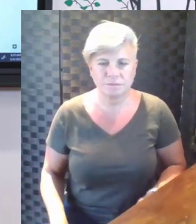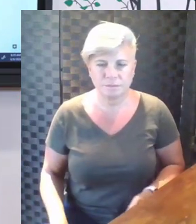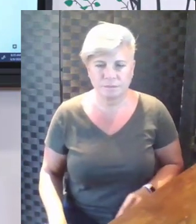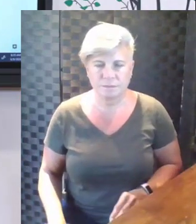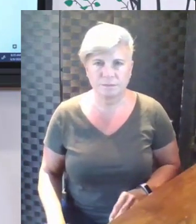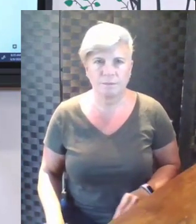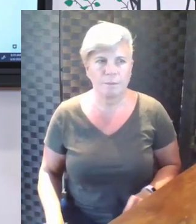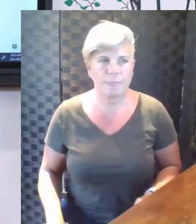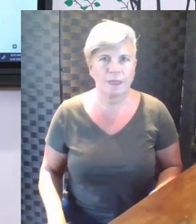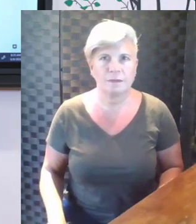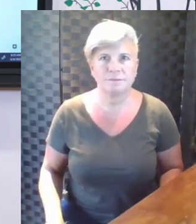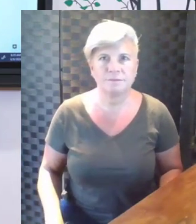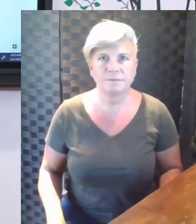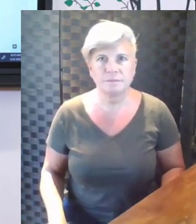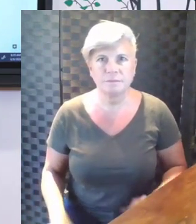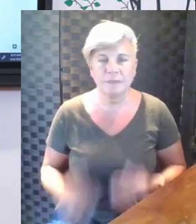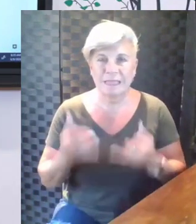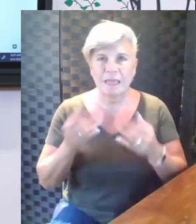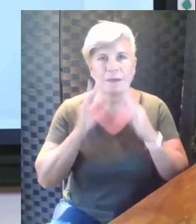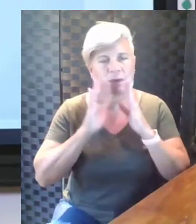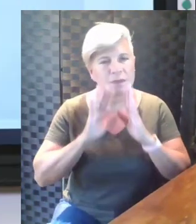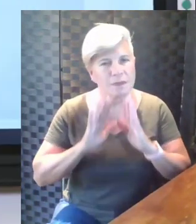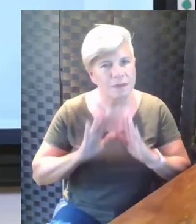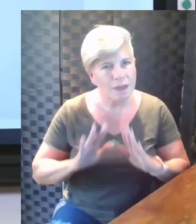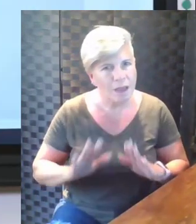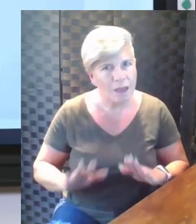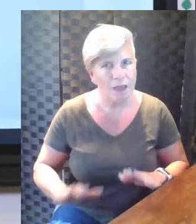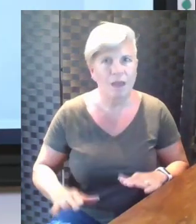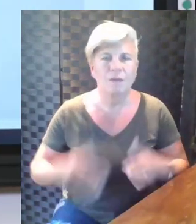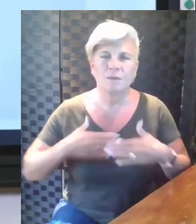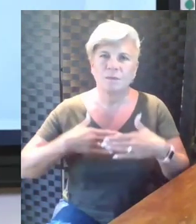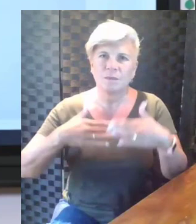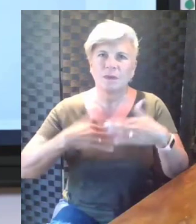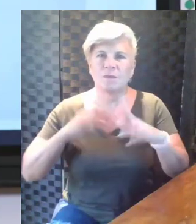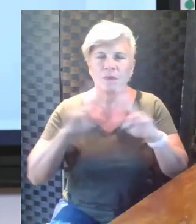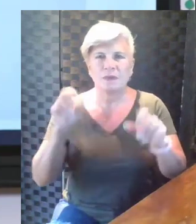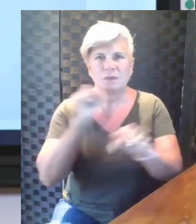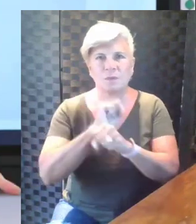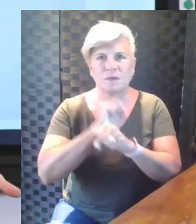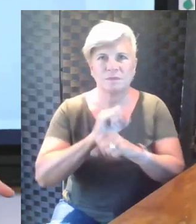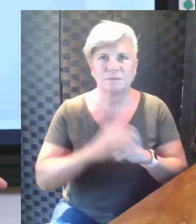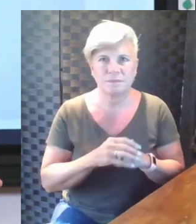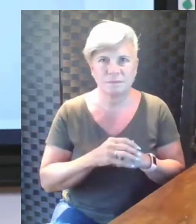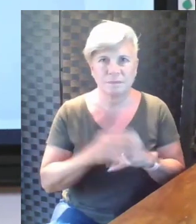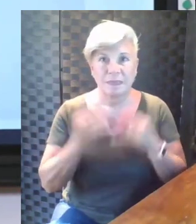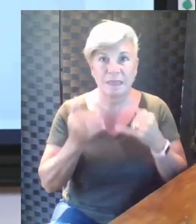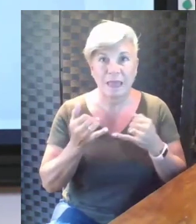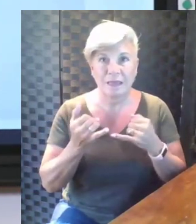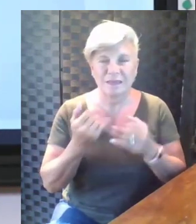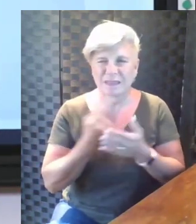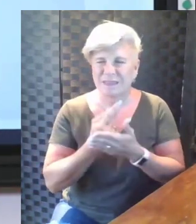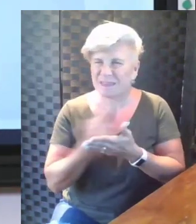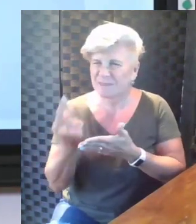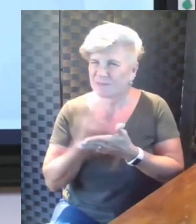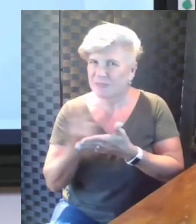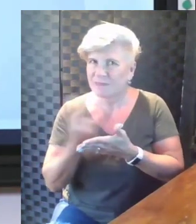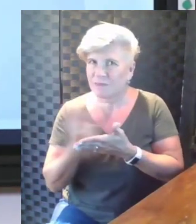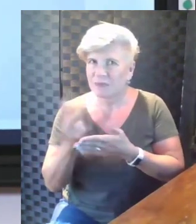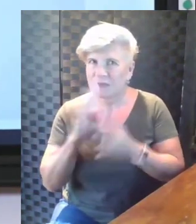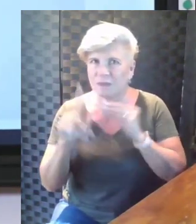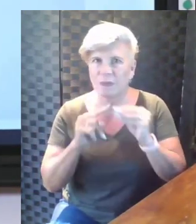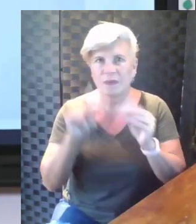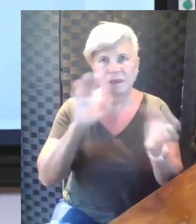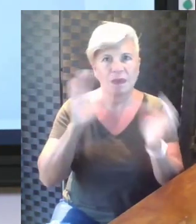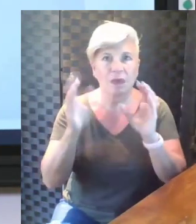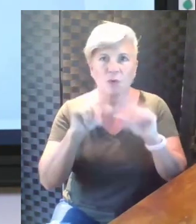Nice job. Okay, so we're calm, our breathing is slowed down, and we're ready to jump in. Now, the last few weeks we've been talking about comparing